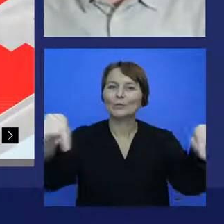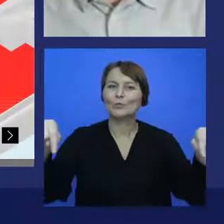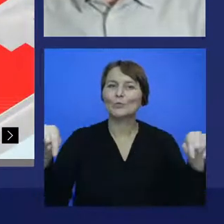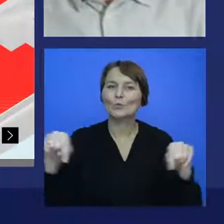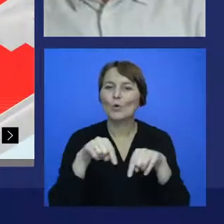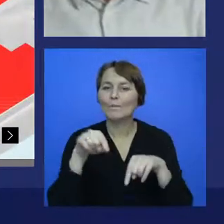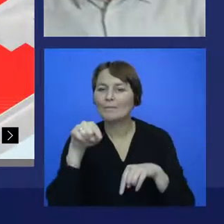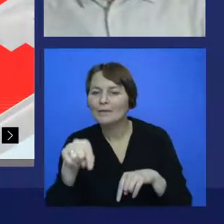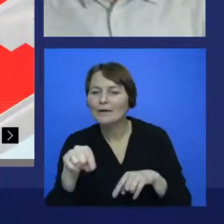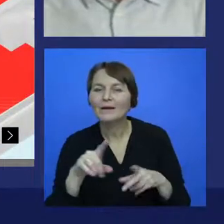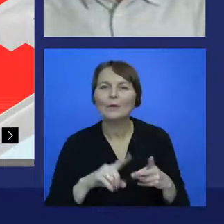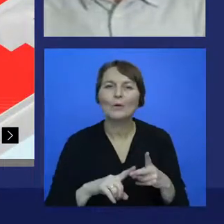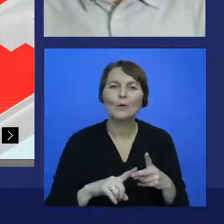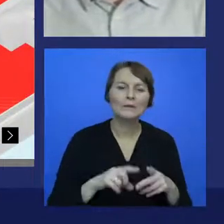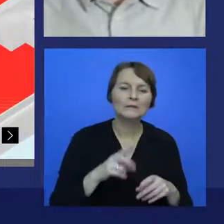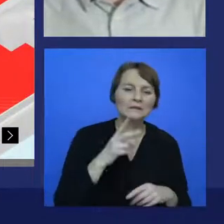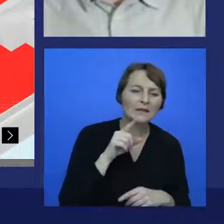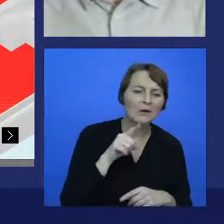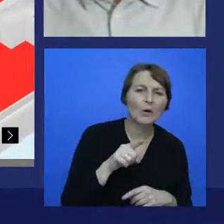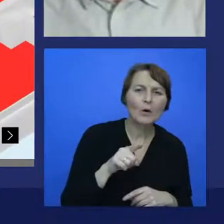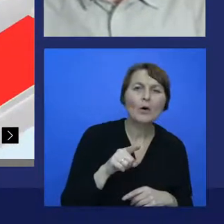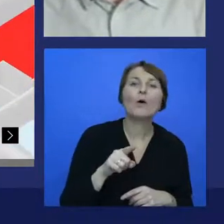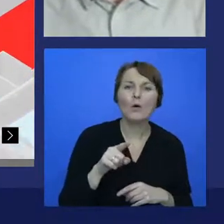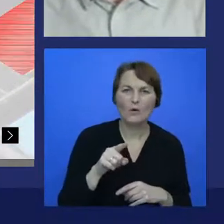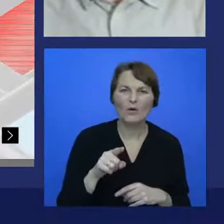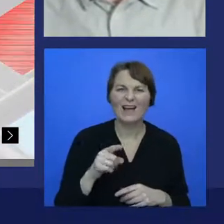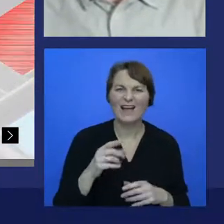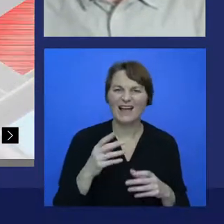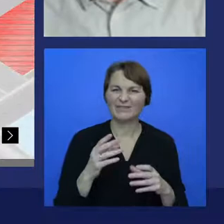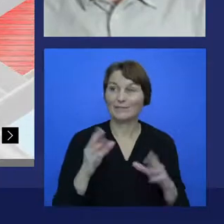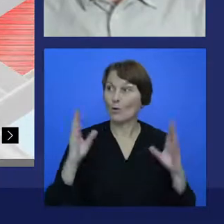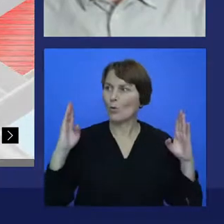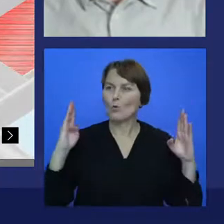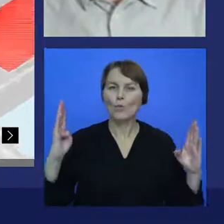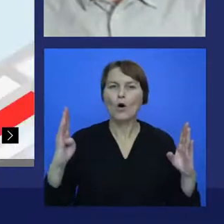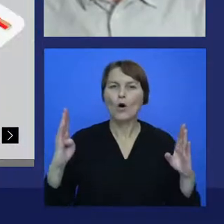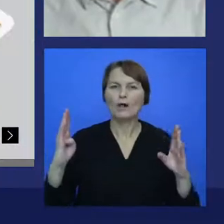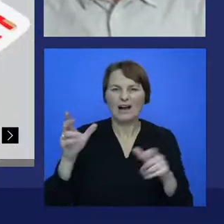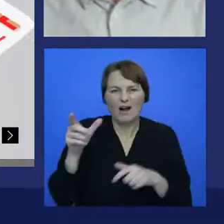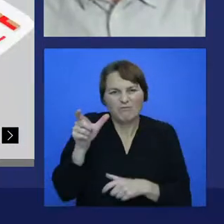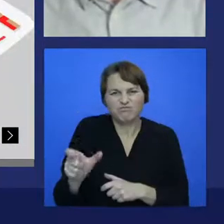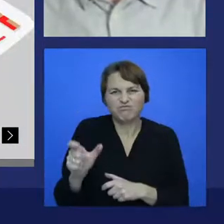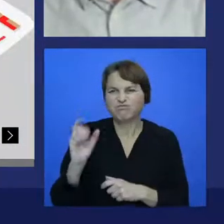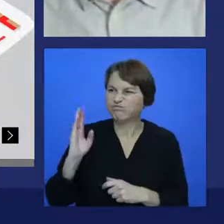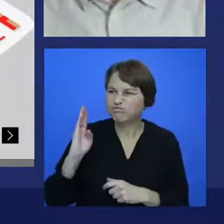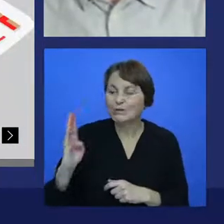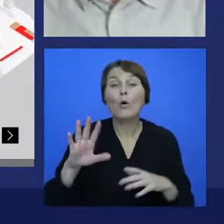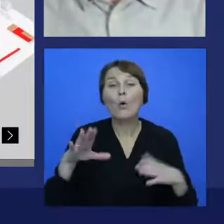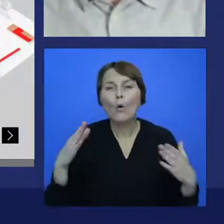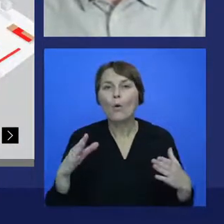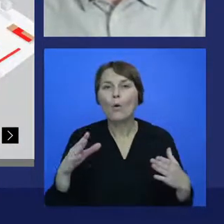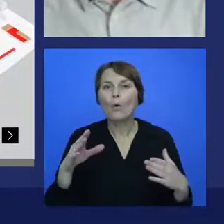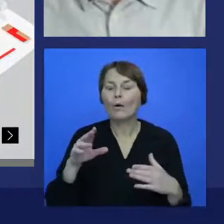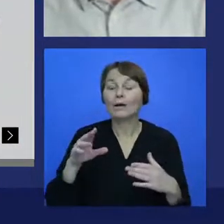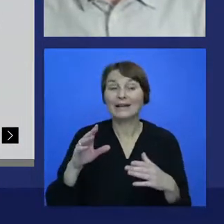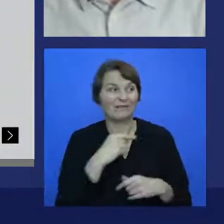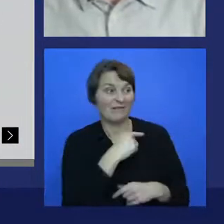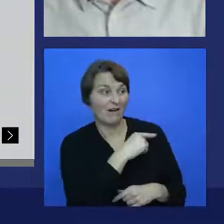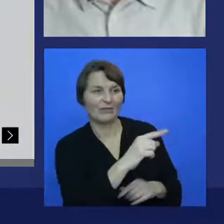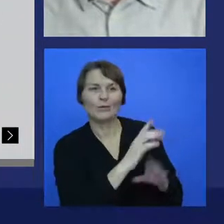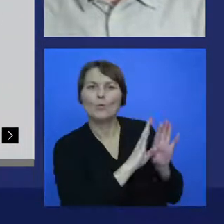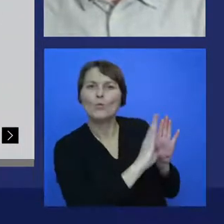the glass walls are as opposed to the solid walls. And so we can get a real idea of this space, what it looks like, how we